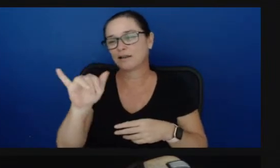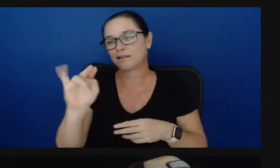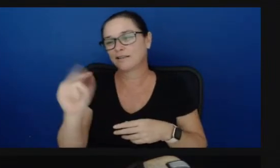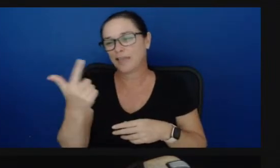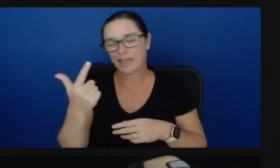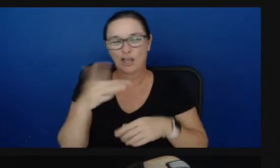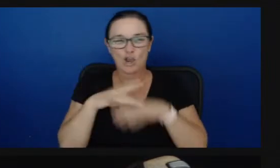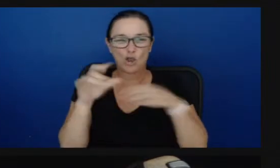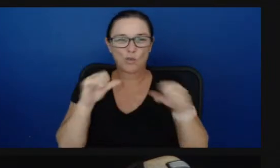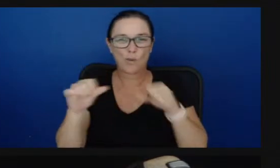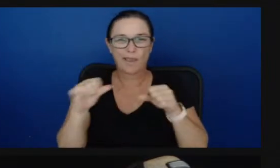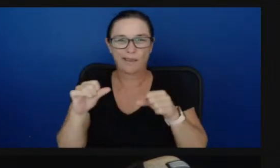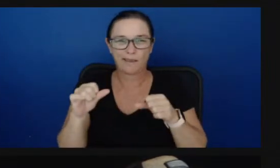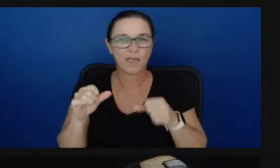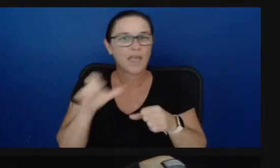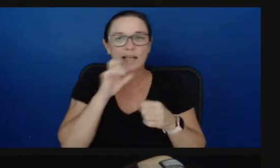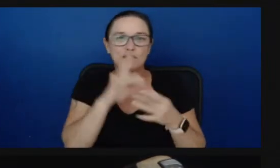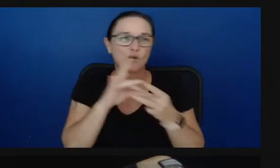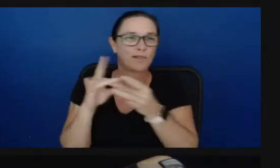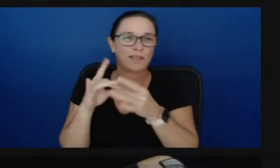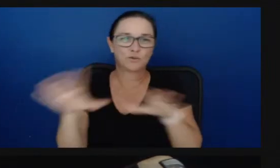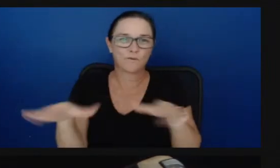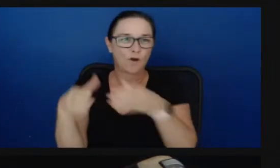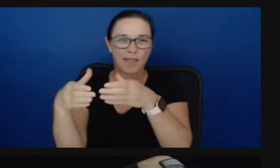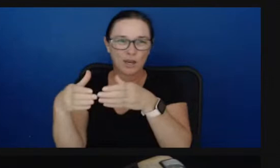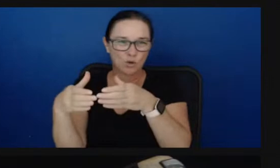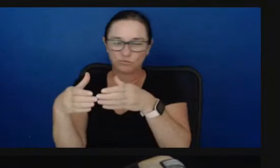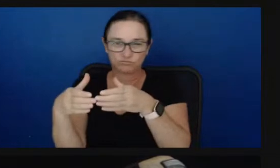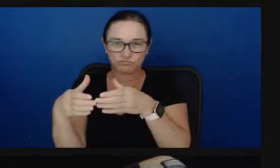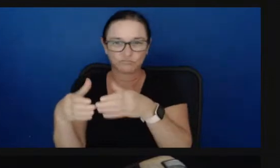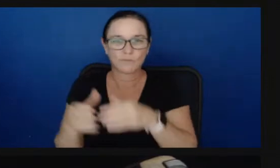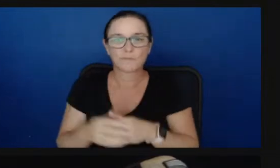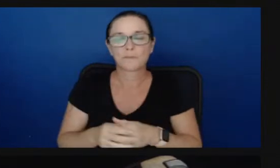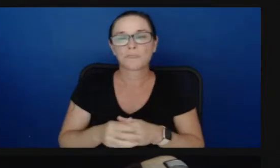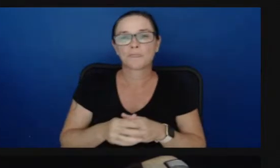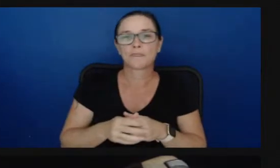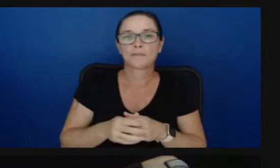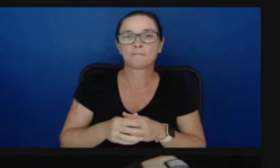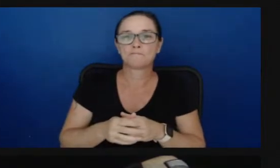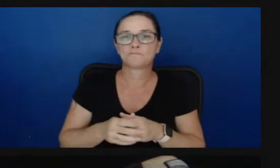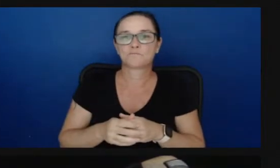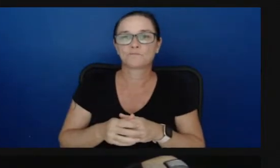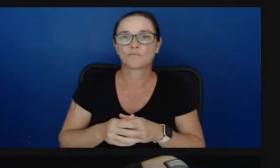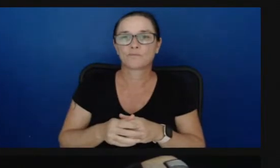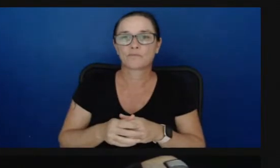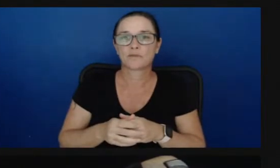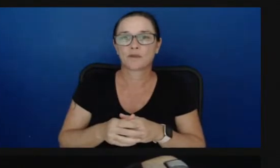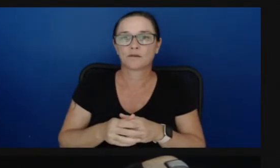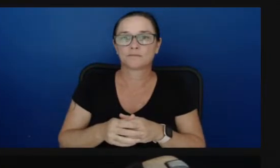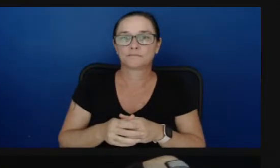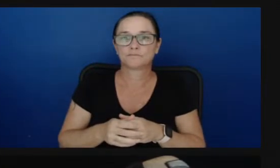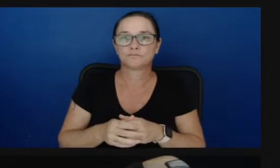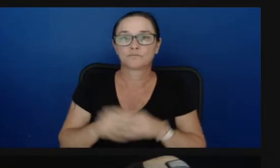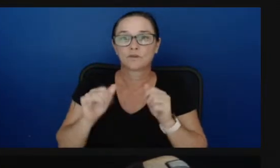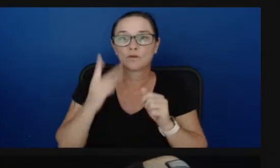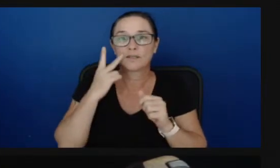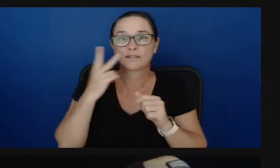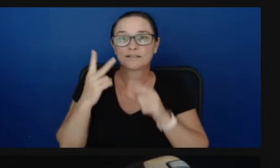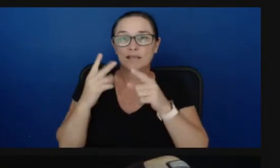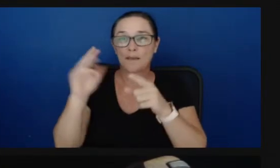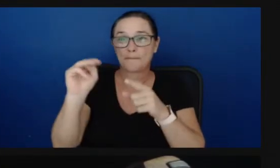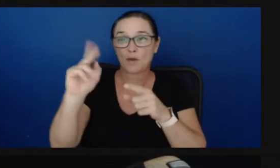do with the volcanoes. So you have those happening in the background there. We look into our pattern here. You see some of those in Mauna Kea as